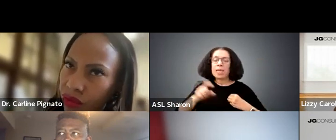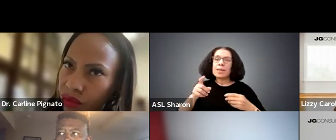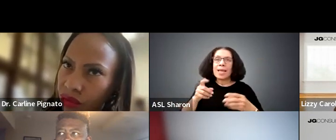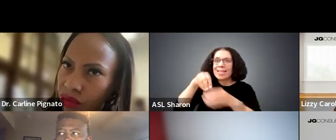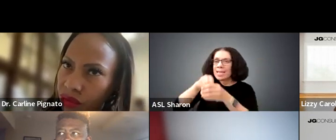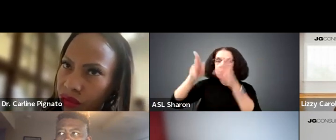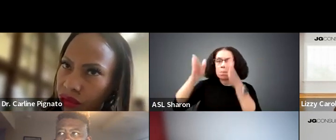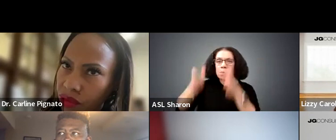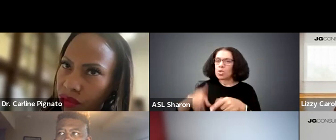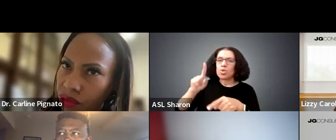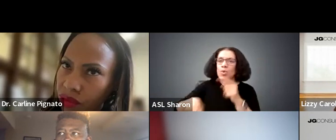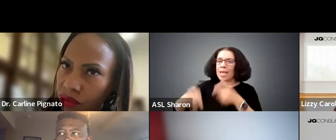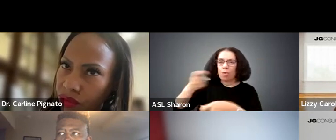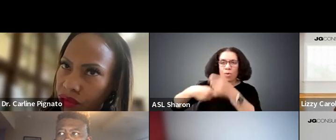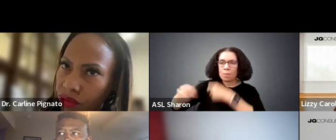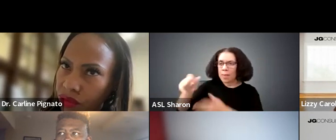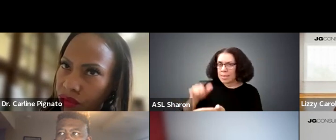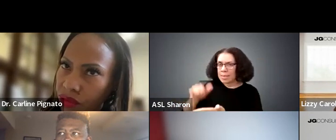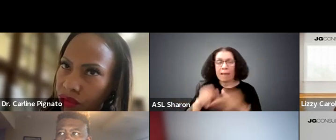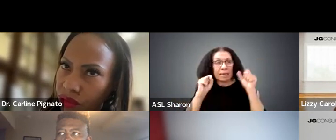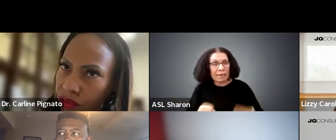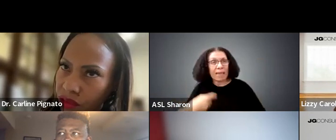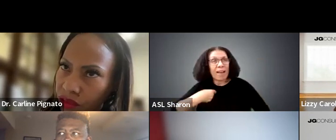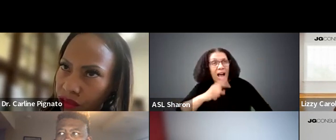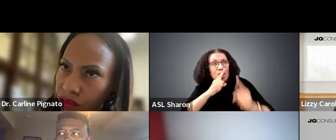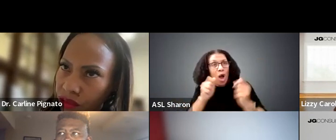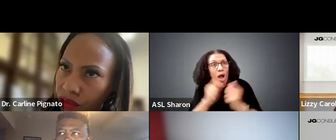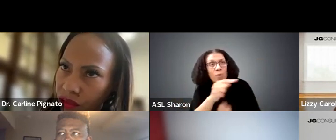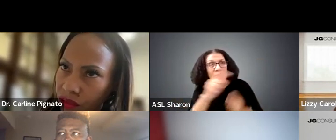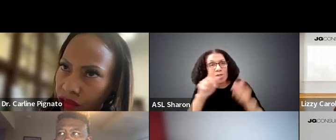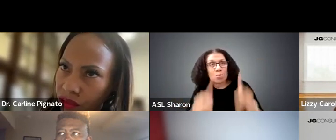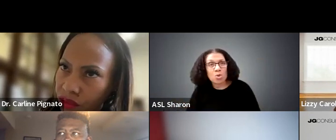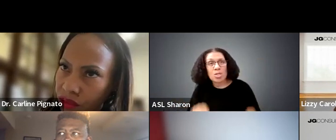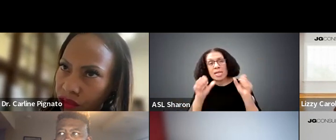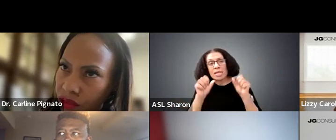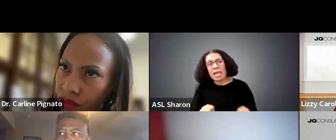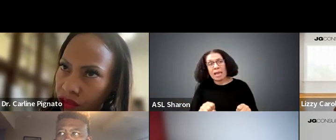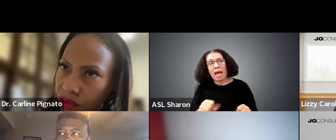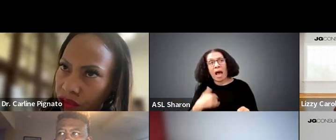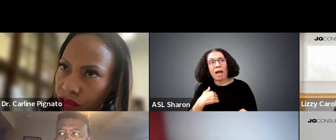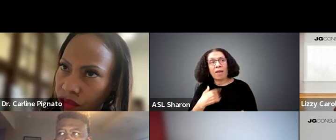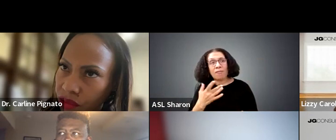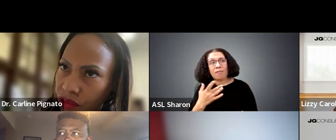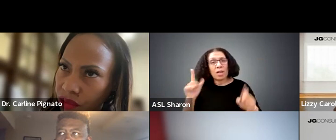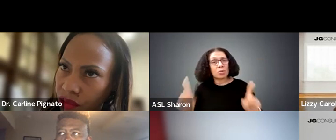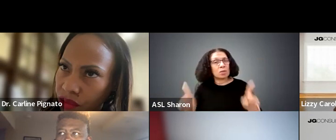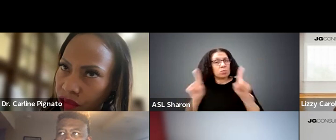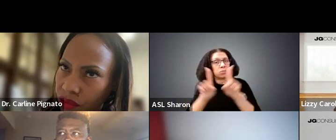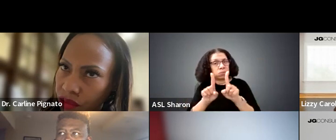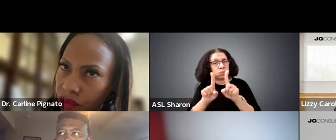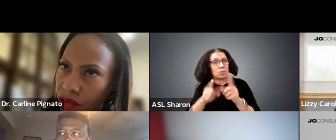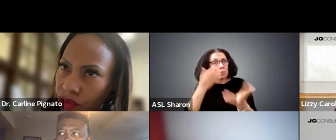person? Is this somebody I can talk to? Is this somebody that has the credibility to stand by what it says on